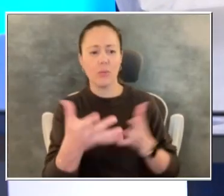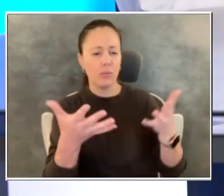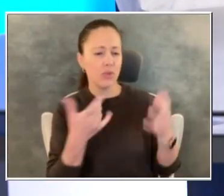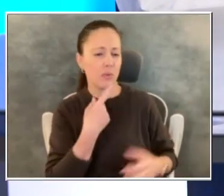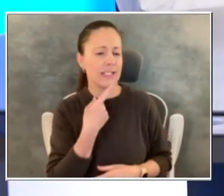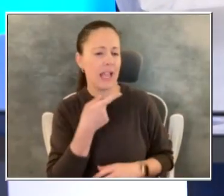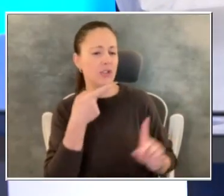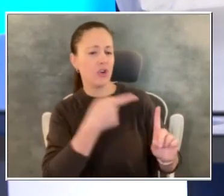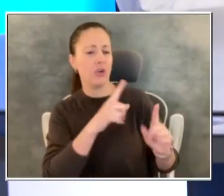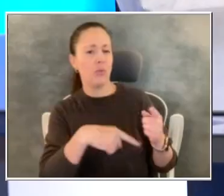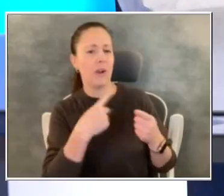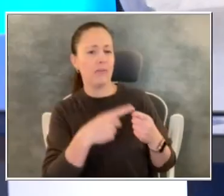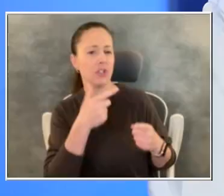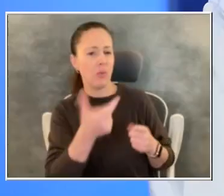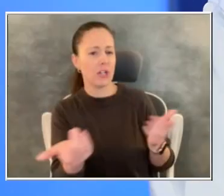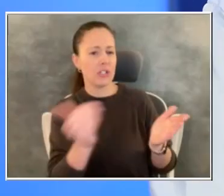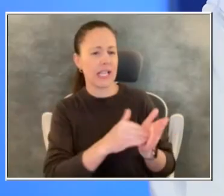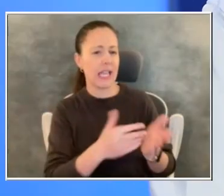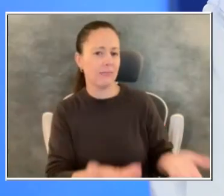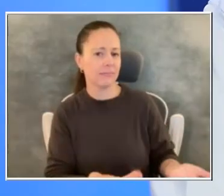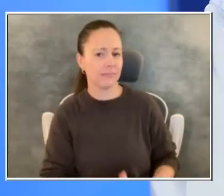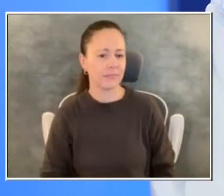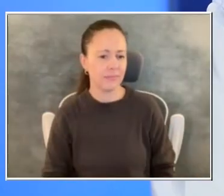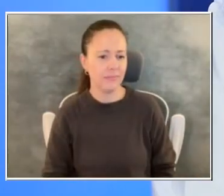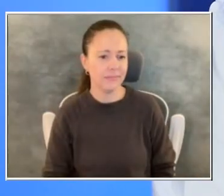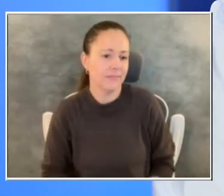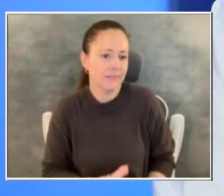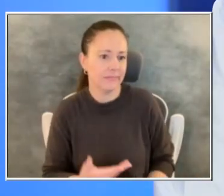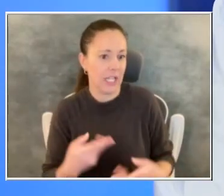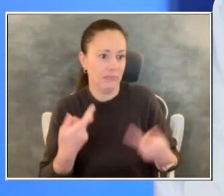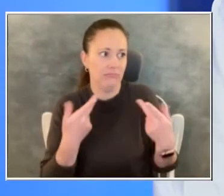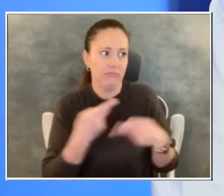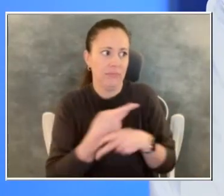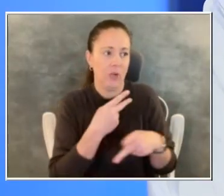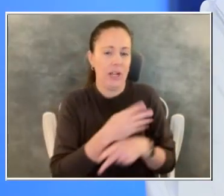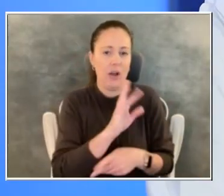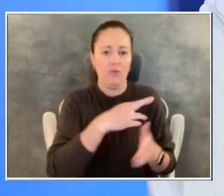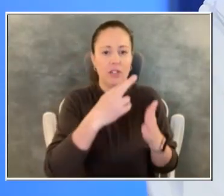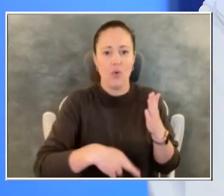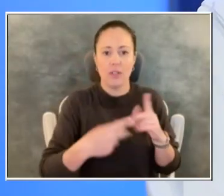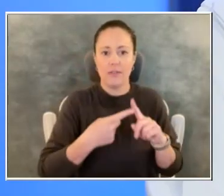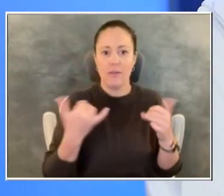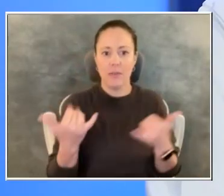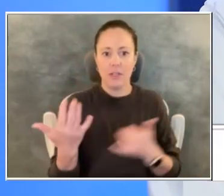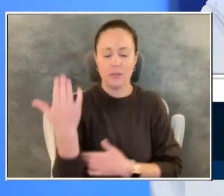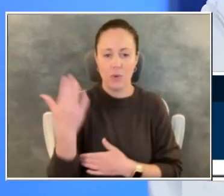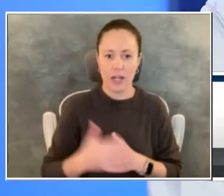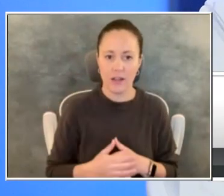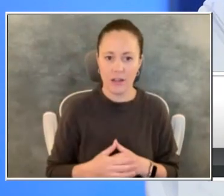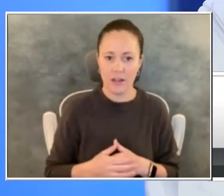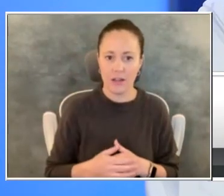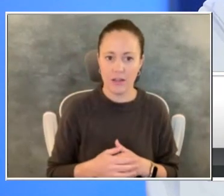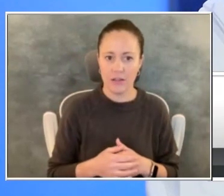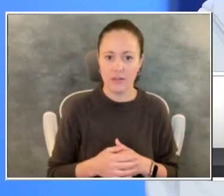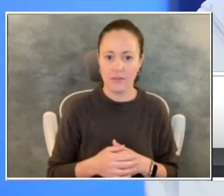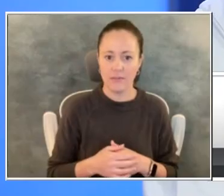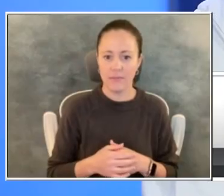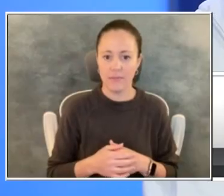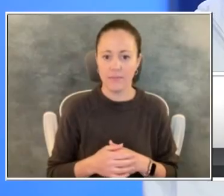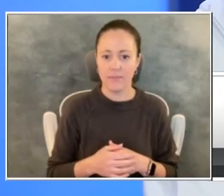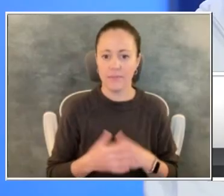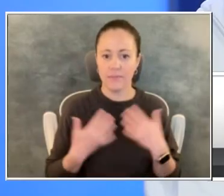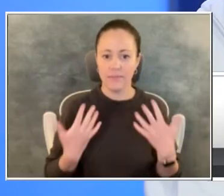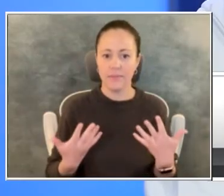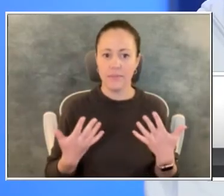watches this evening, processing her results from this morning? Well, I'd want to say to her, just as I'd said, I think it's